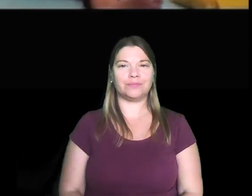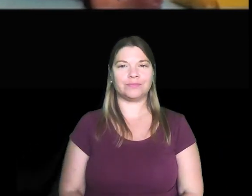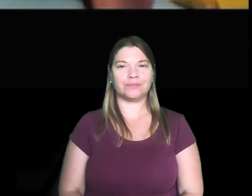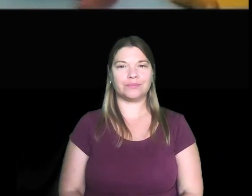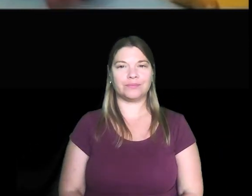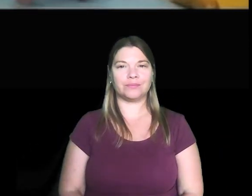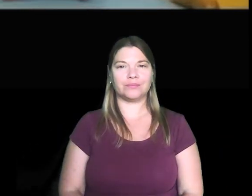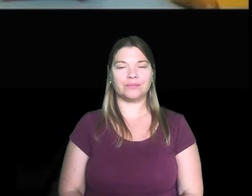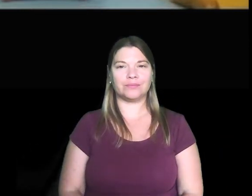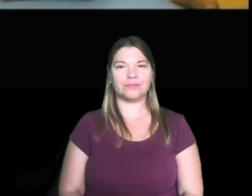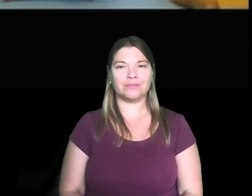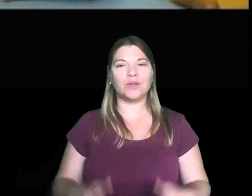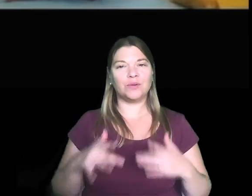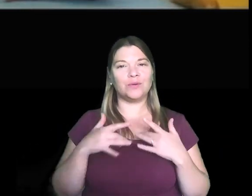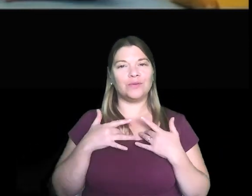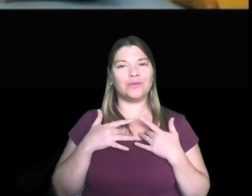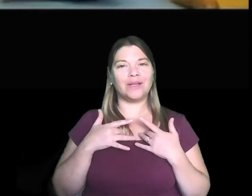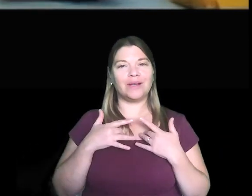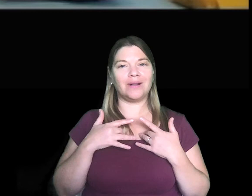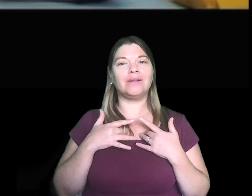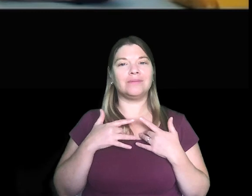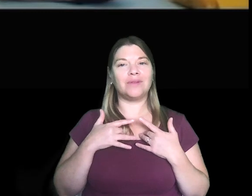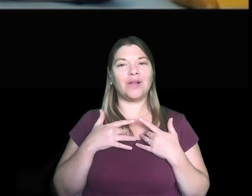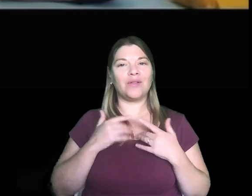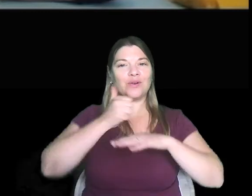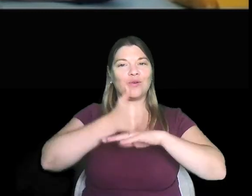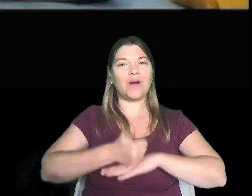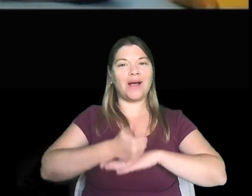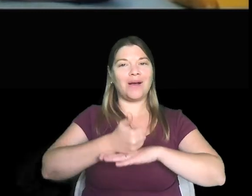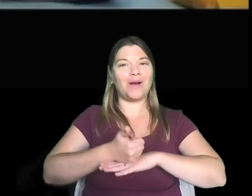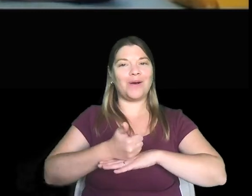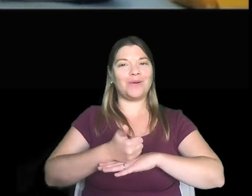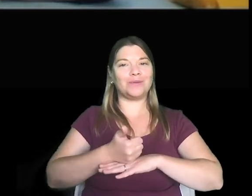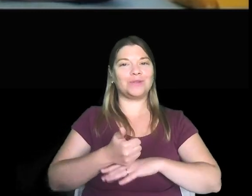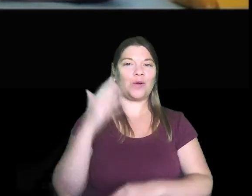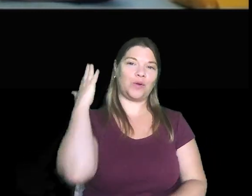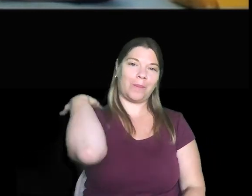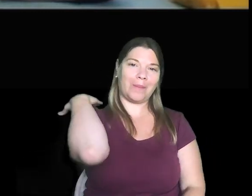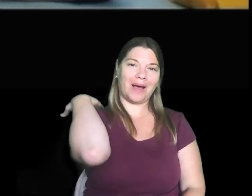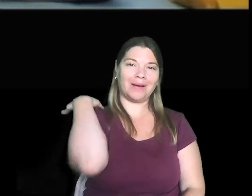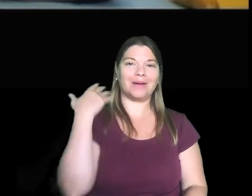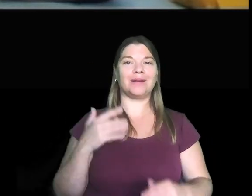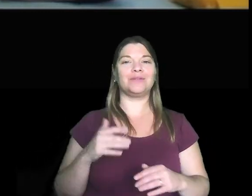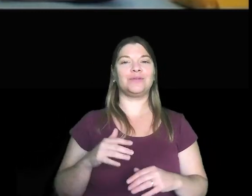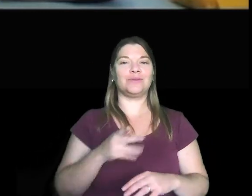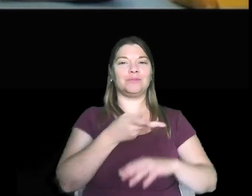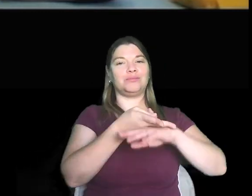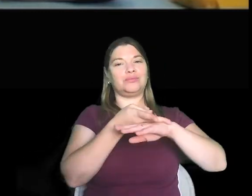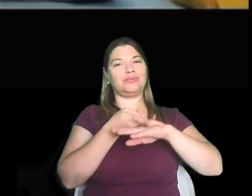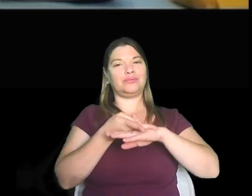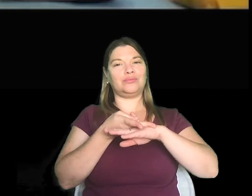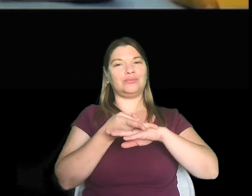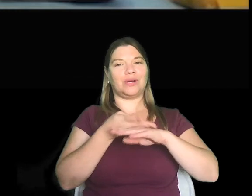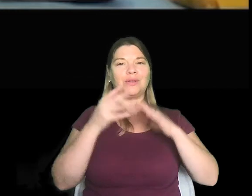chest. Supported by the ground beneath you, your breath flows in and out like the